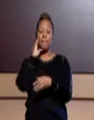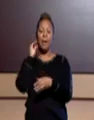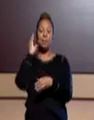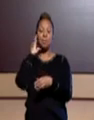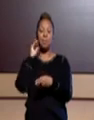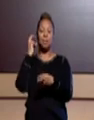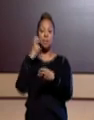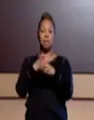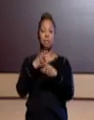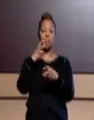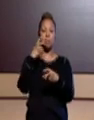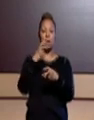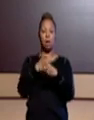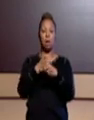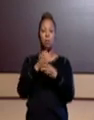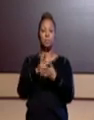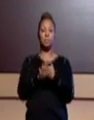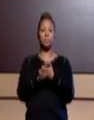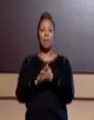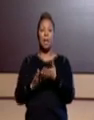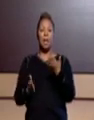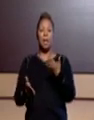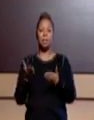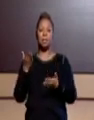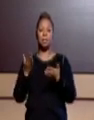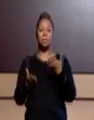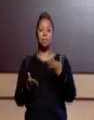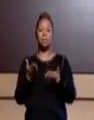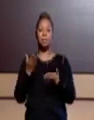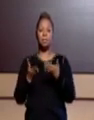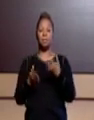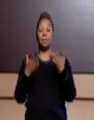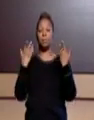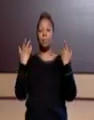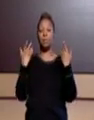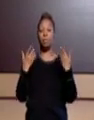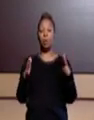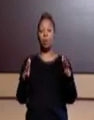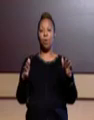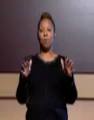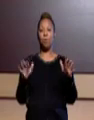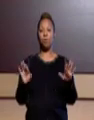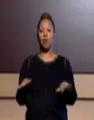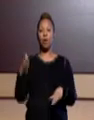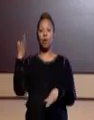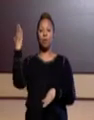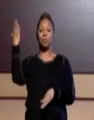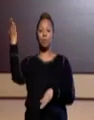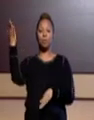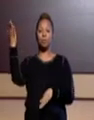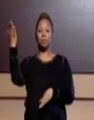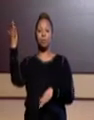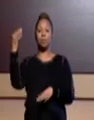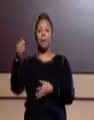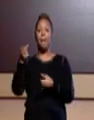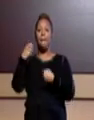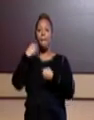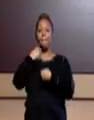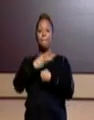When our backs were against the wall, and it looked as if it was over, you